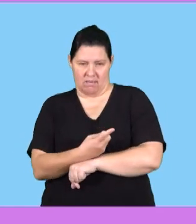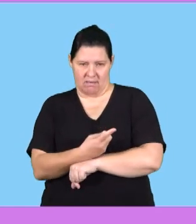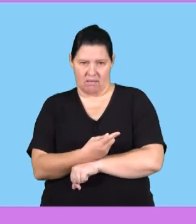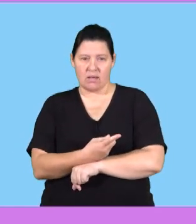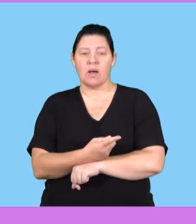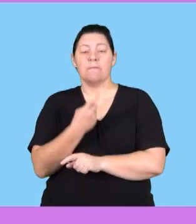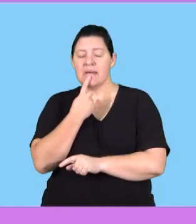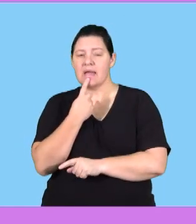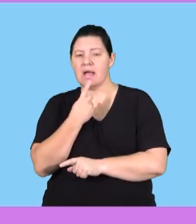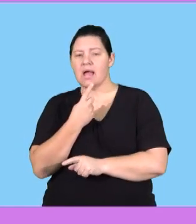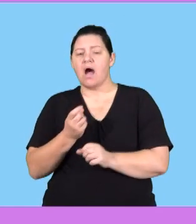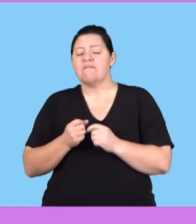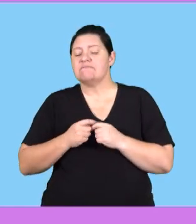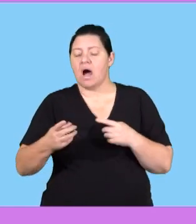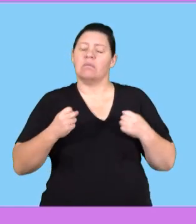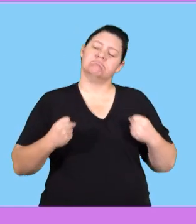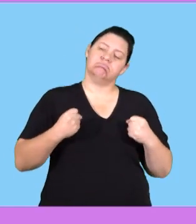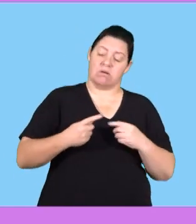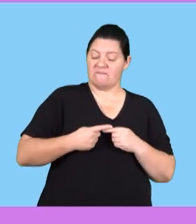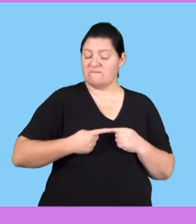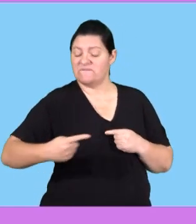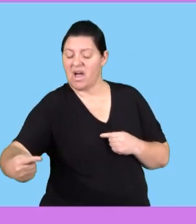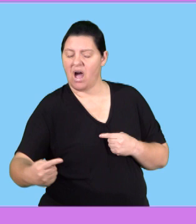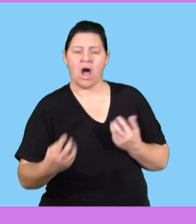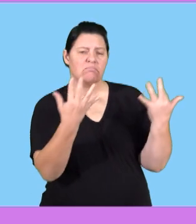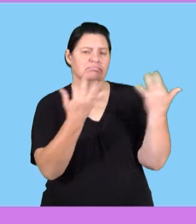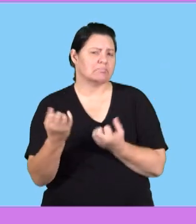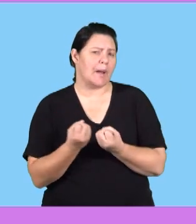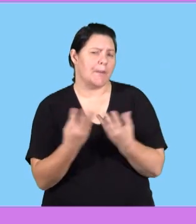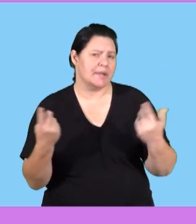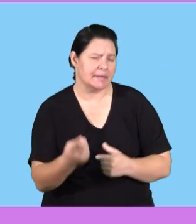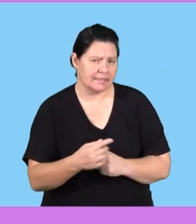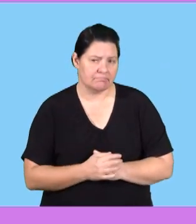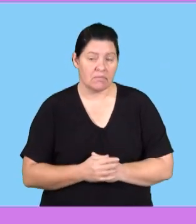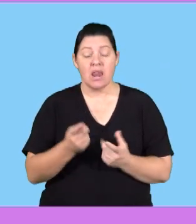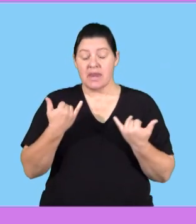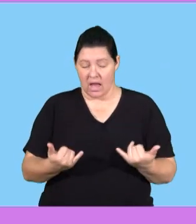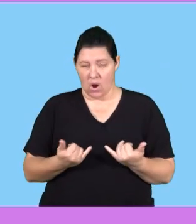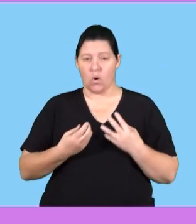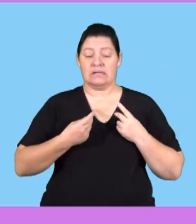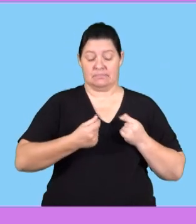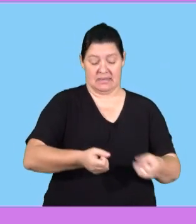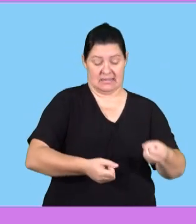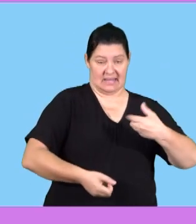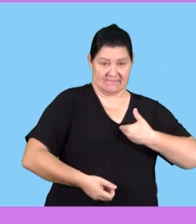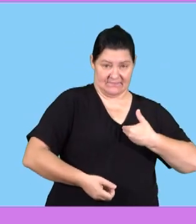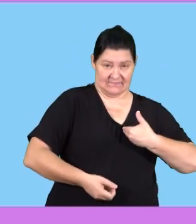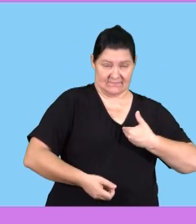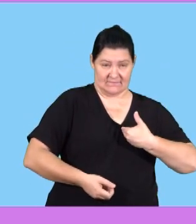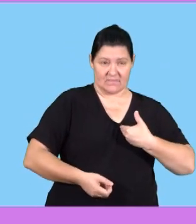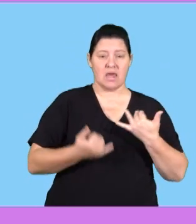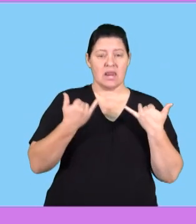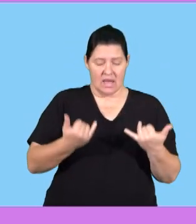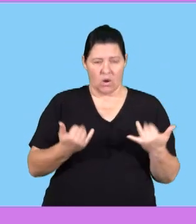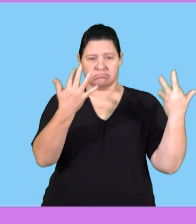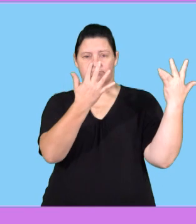the distance he has covered. Now you can see that now the speed is given. The question now